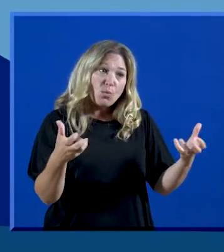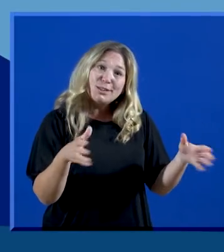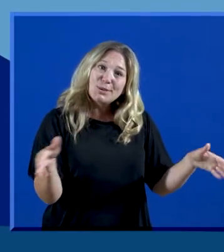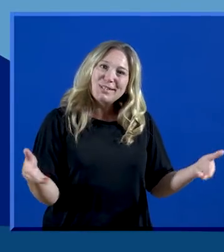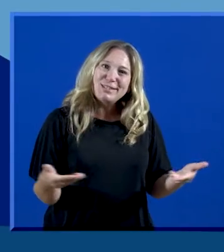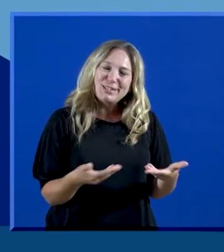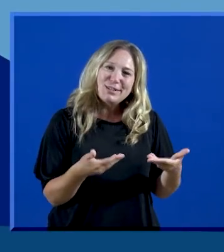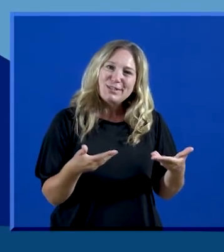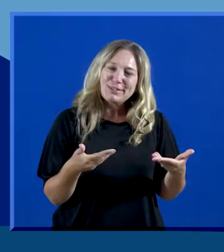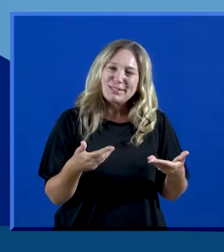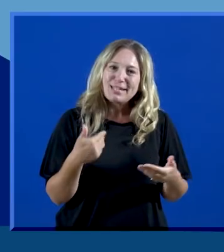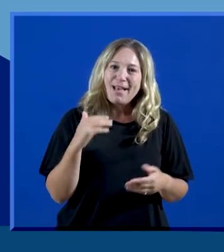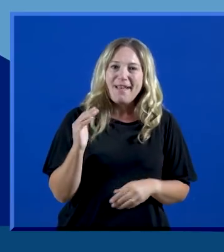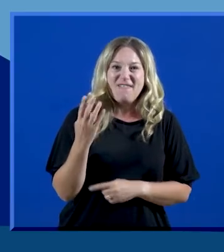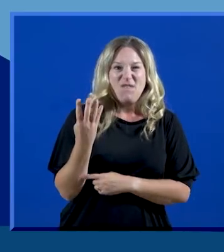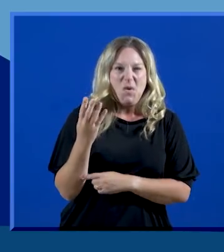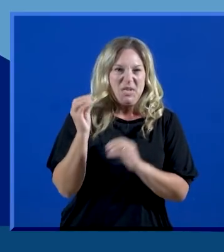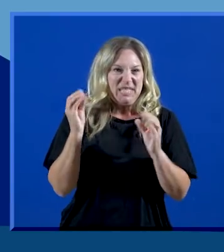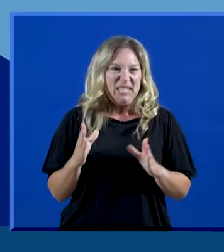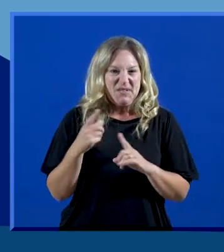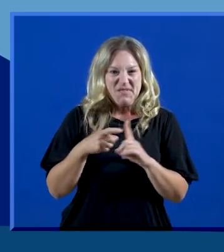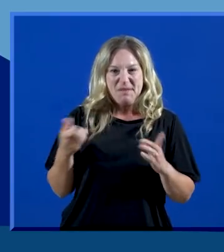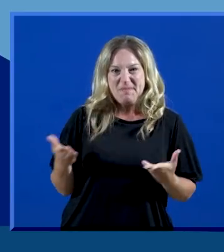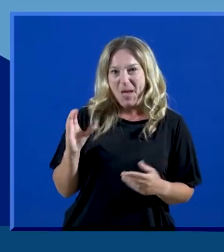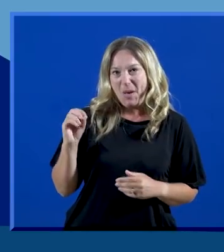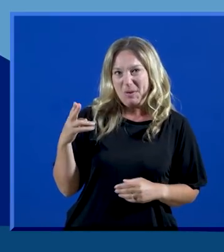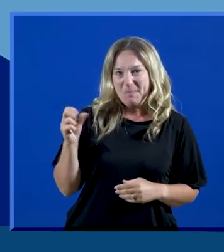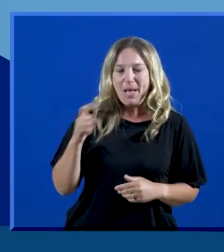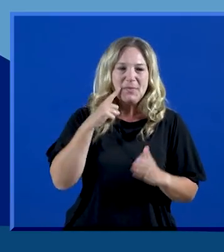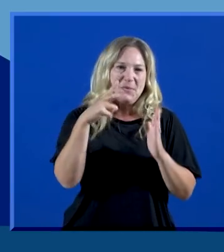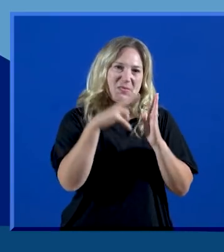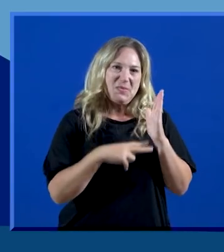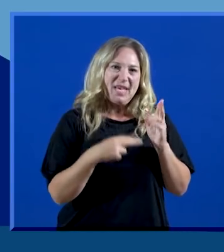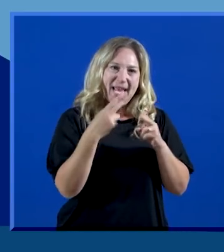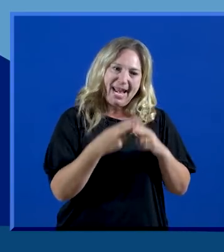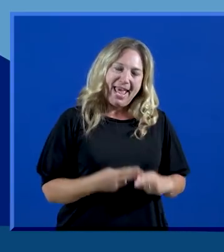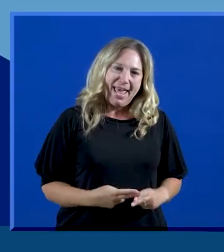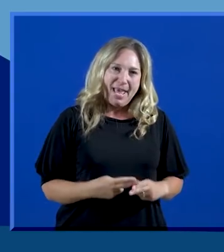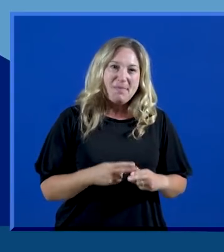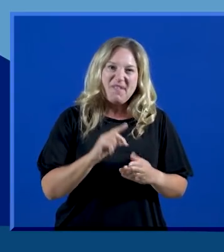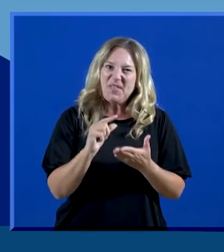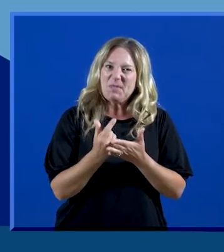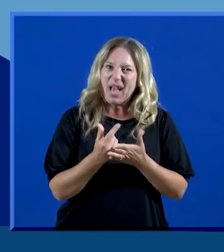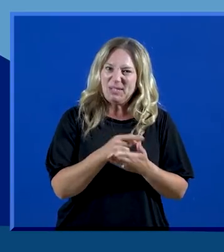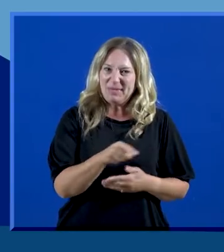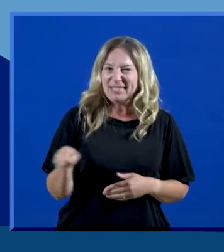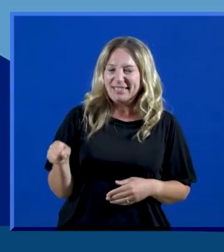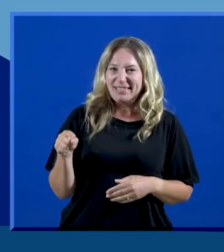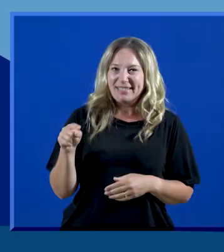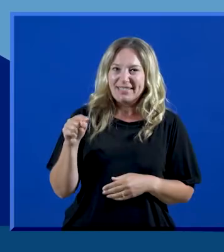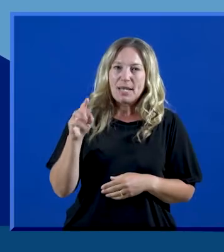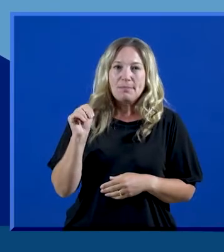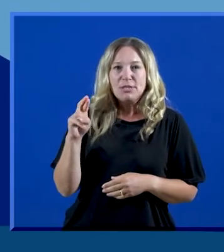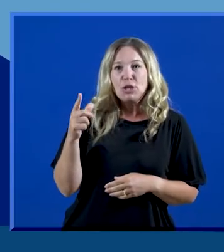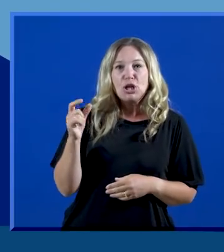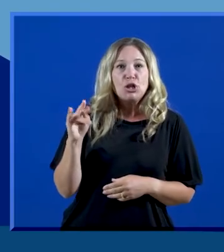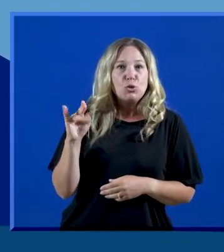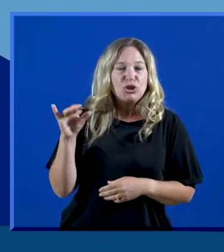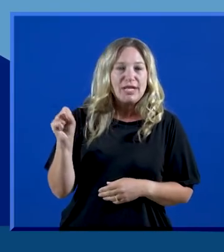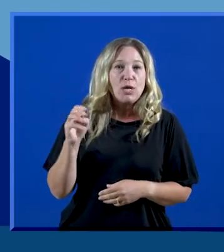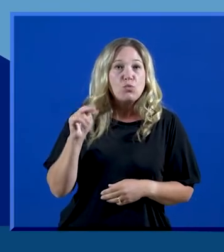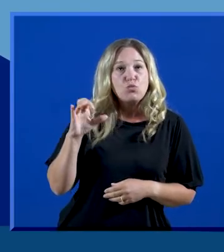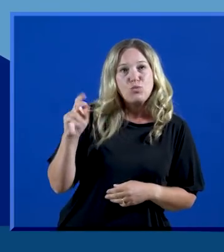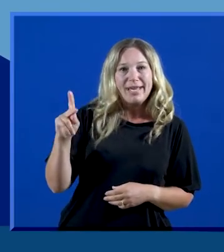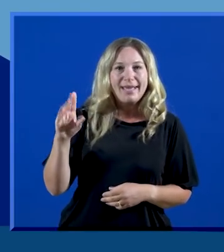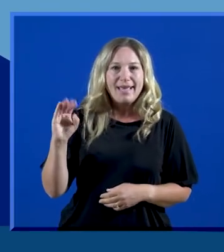At this time, we would like to introduce our 4 Oakmont teachers who will be reading the names of our graduates this afternoon. Mr. Tad